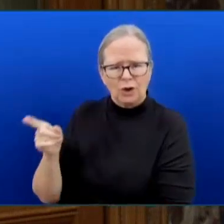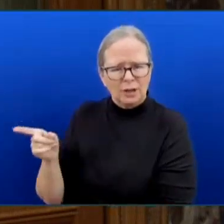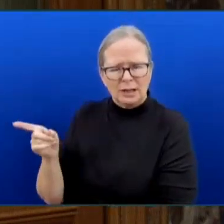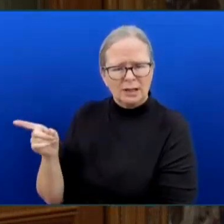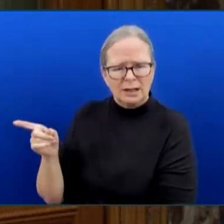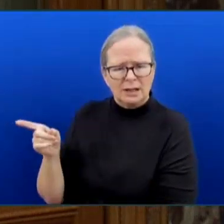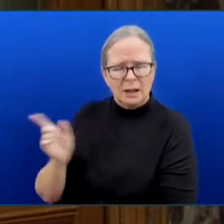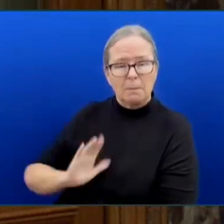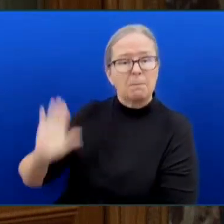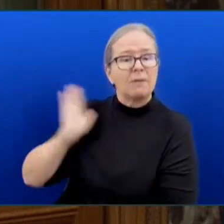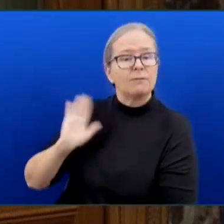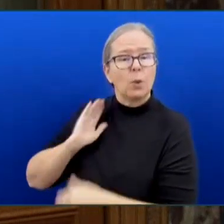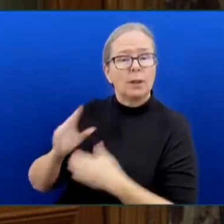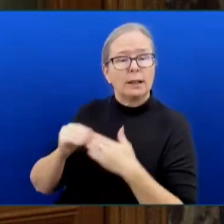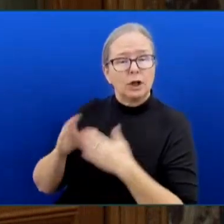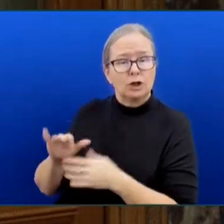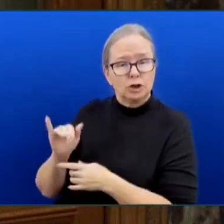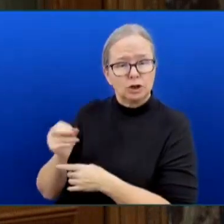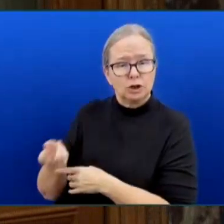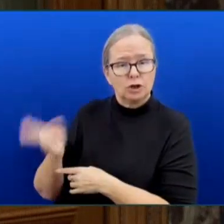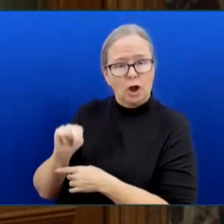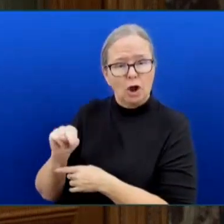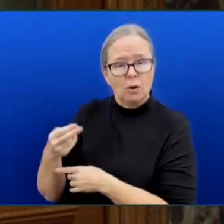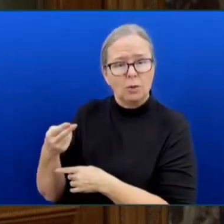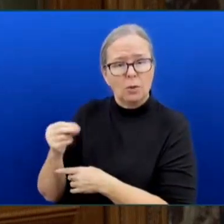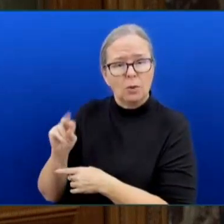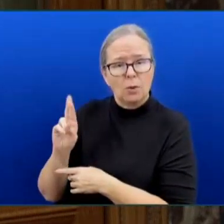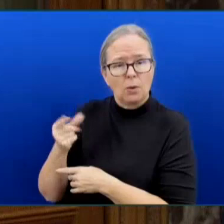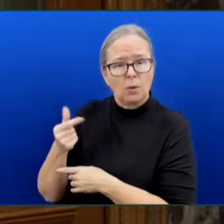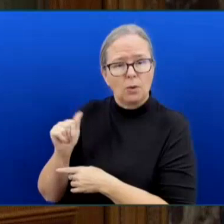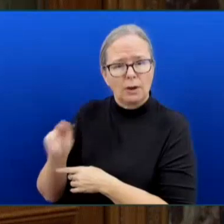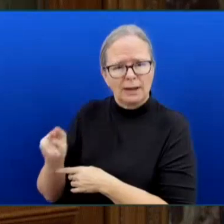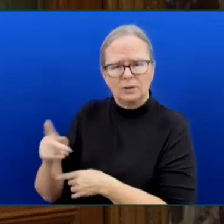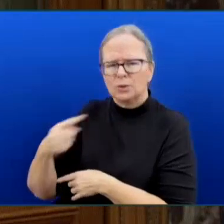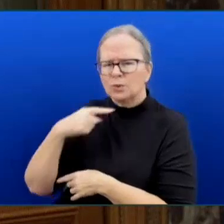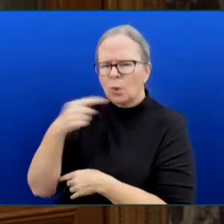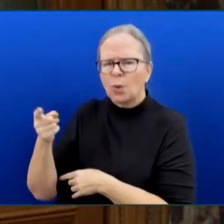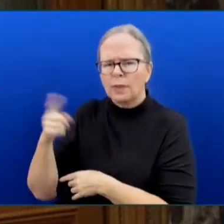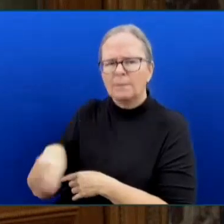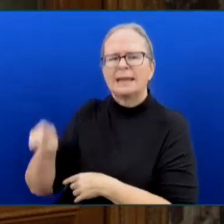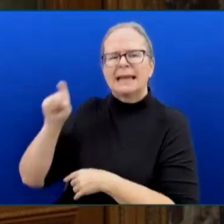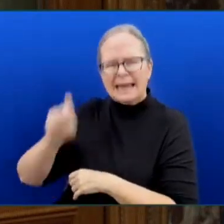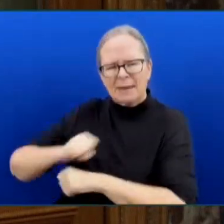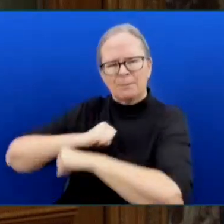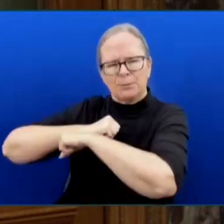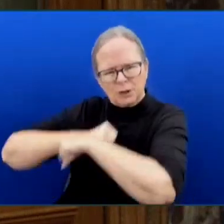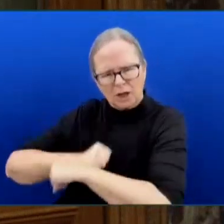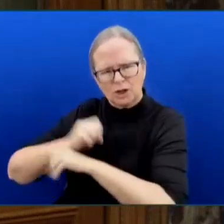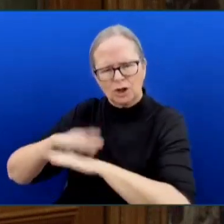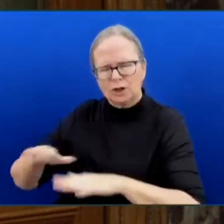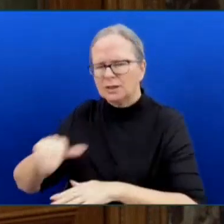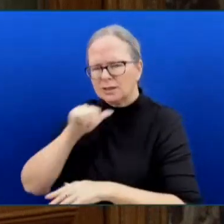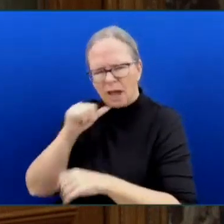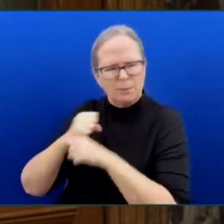protect children and not protect the institution, Mr. Speaker. After hearing yet another tragic story in the Fraser Valley,